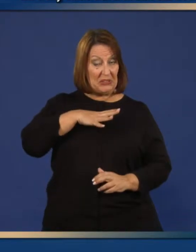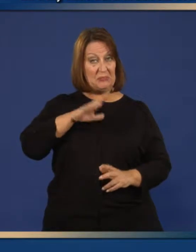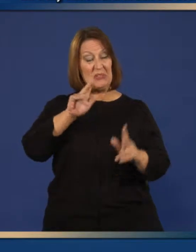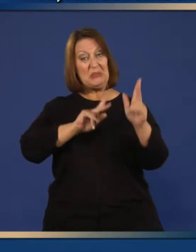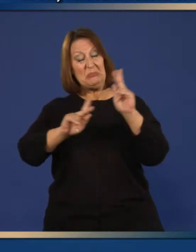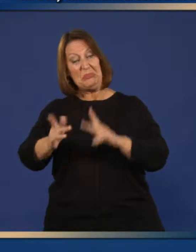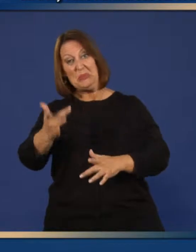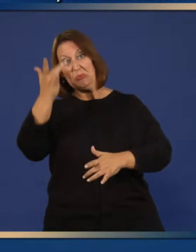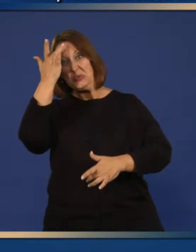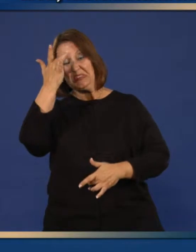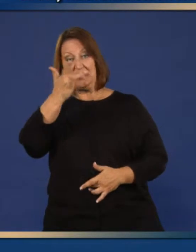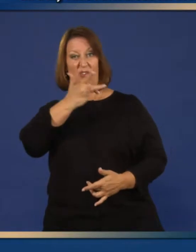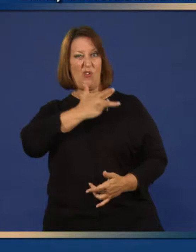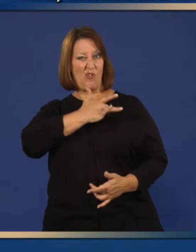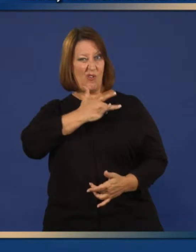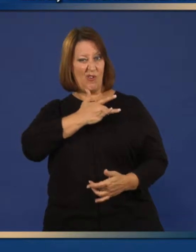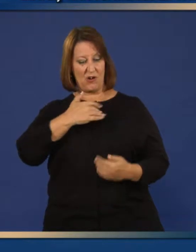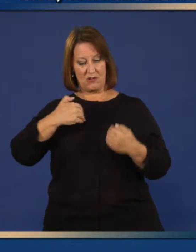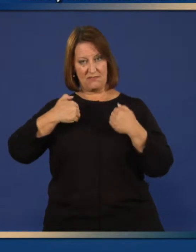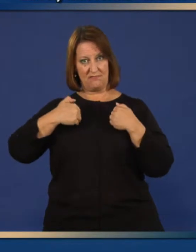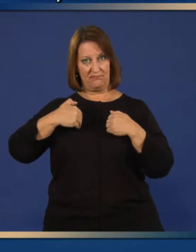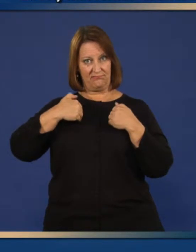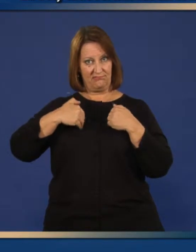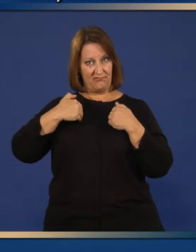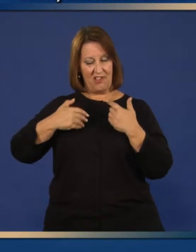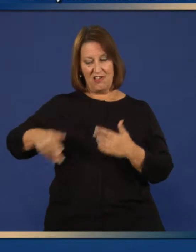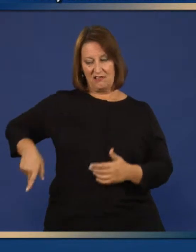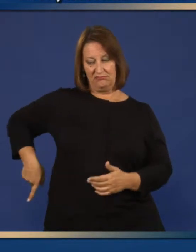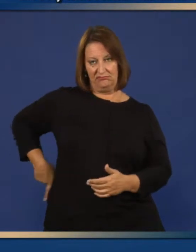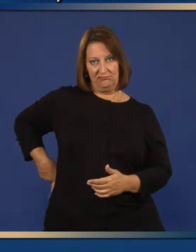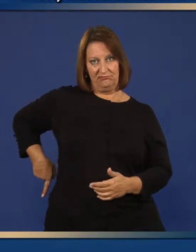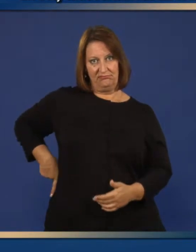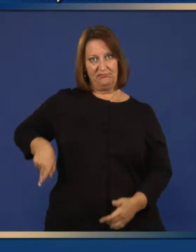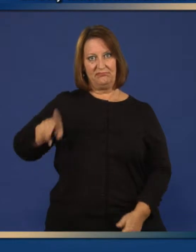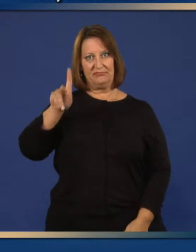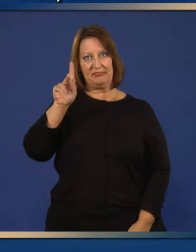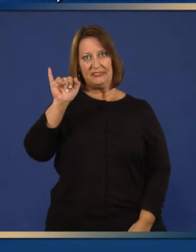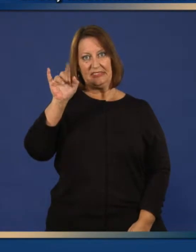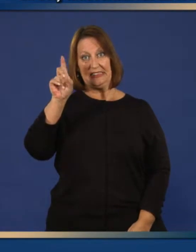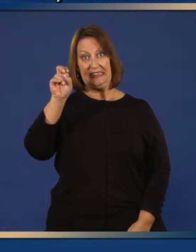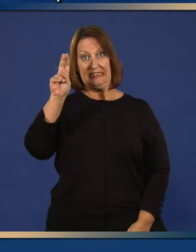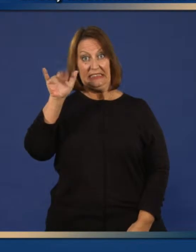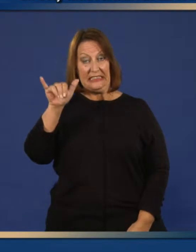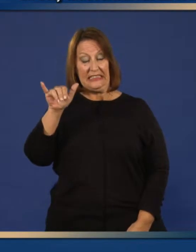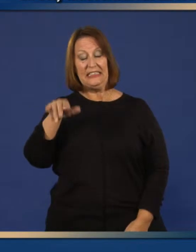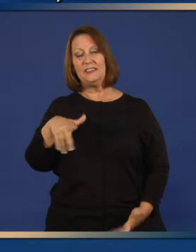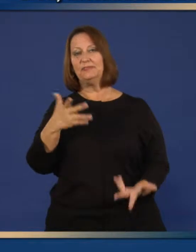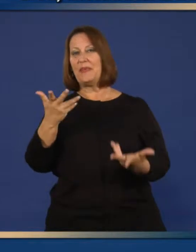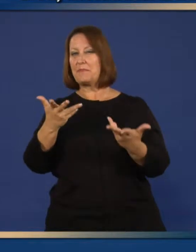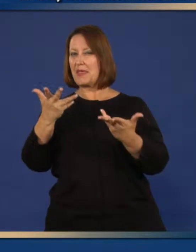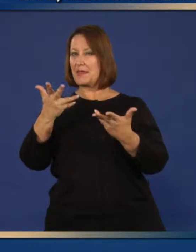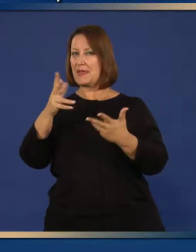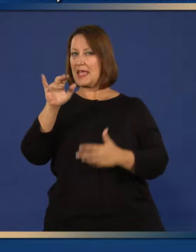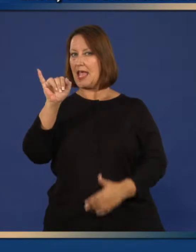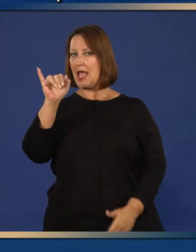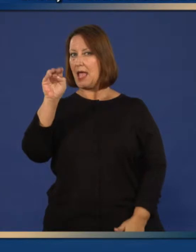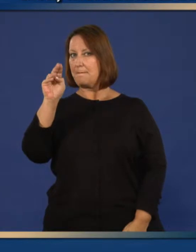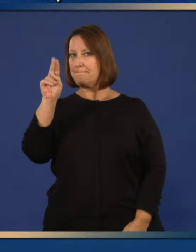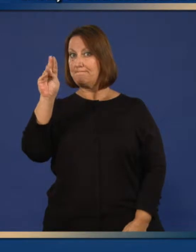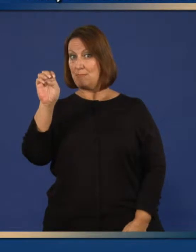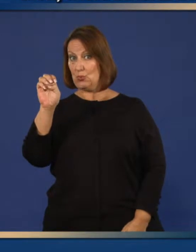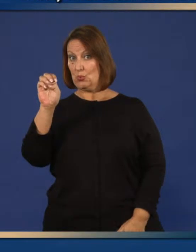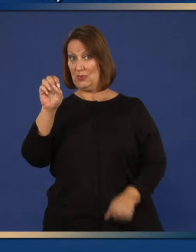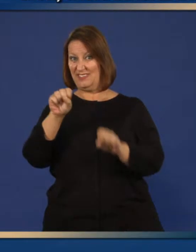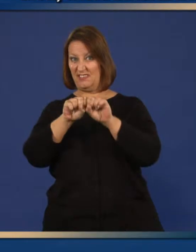heart, lung, or kidney disease, or a weakened immune system, can get much